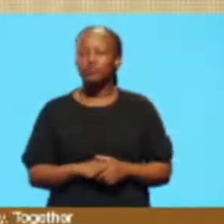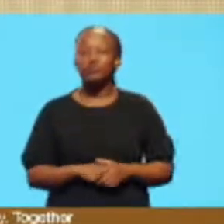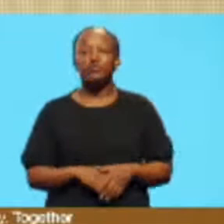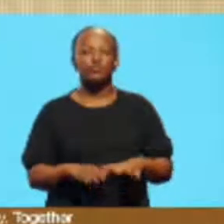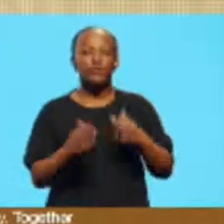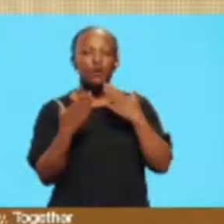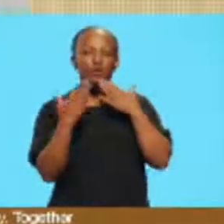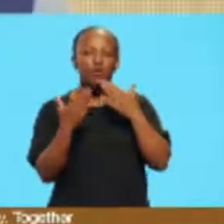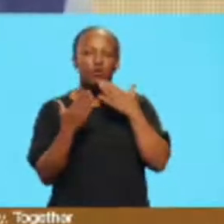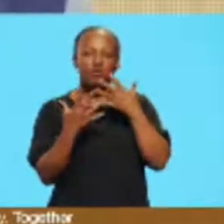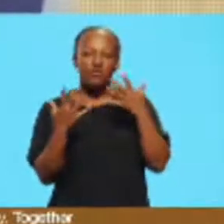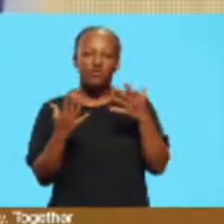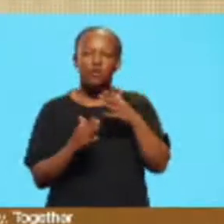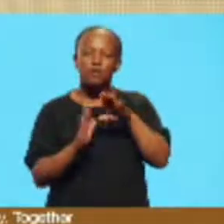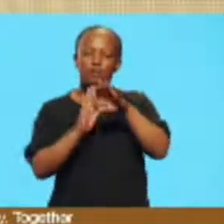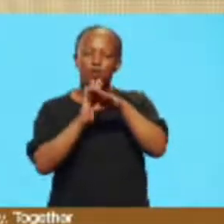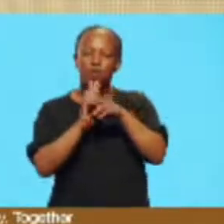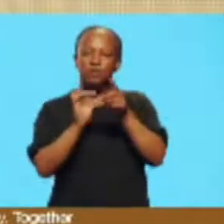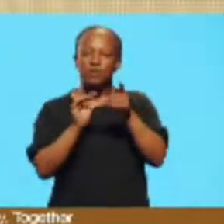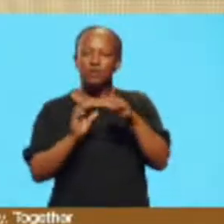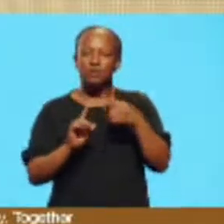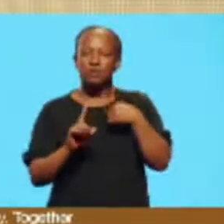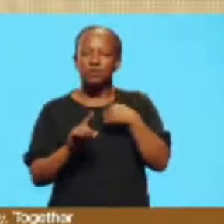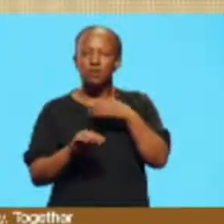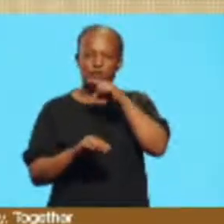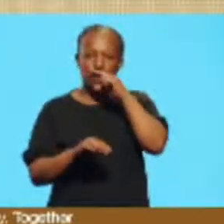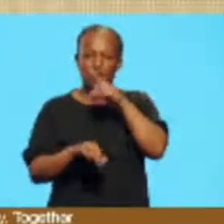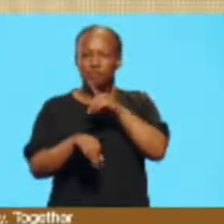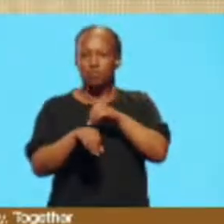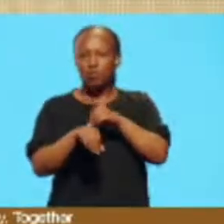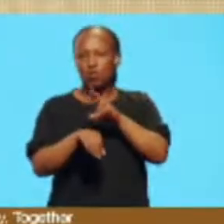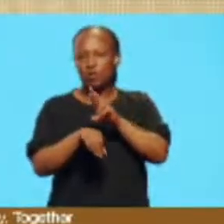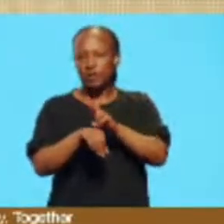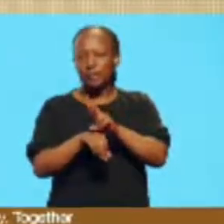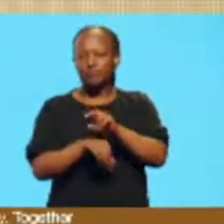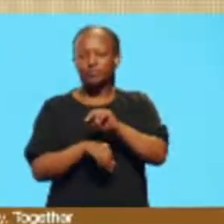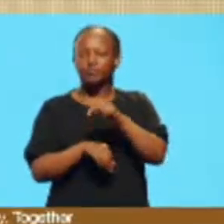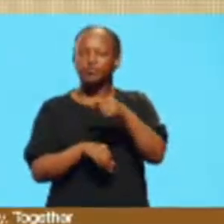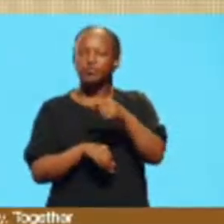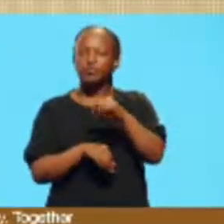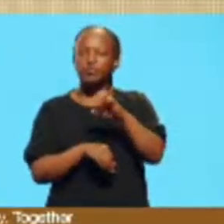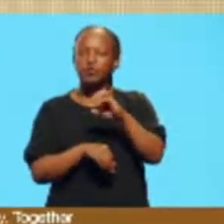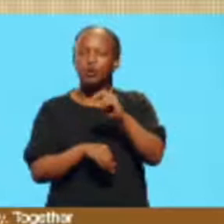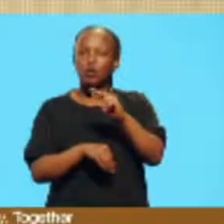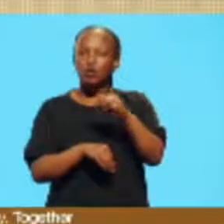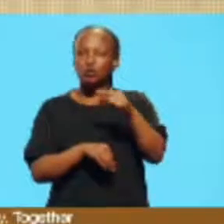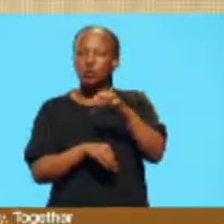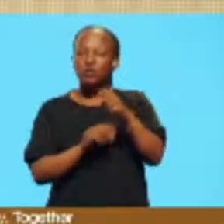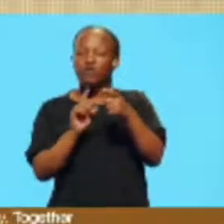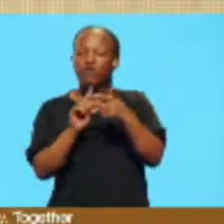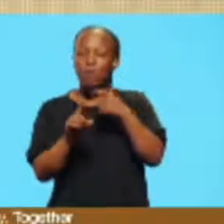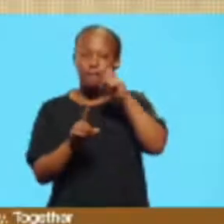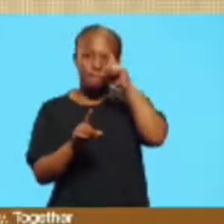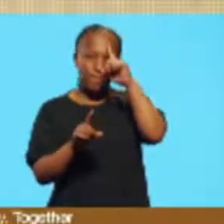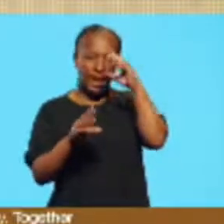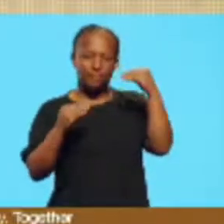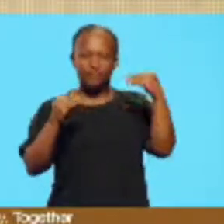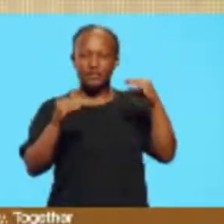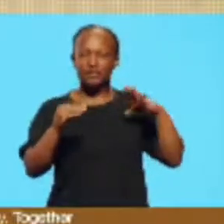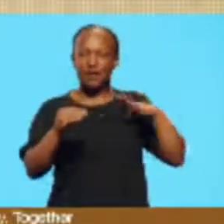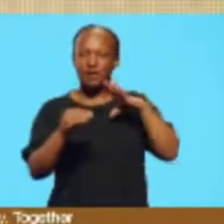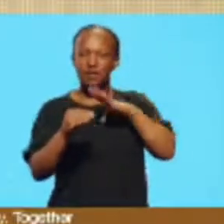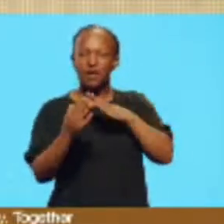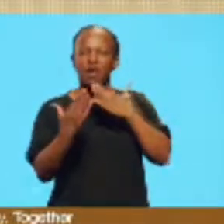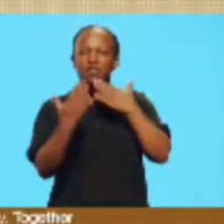you very much, Program Director. My name is Dr. George Tsibani from Black Business Council. Thank you, Dr. Tlamin, for your